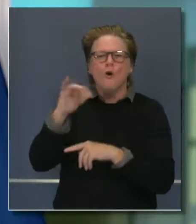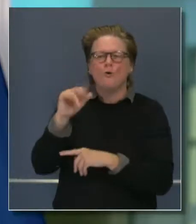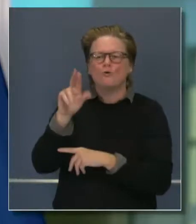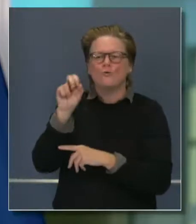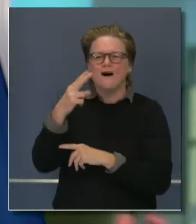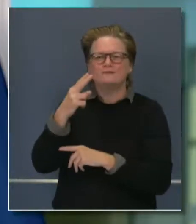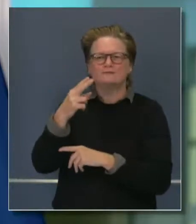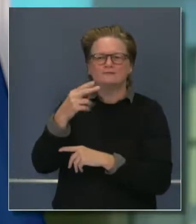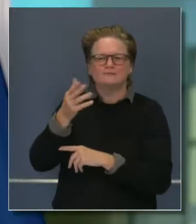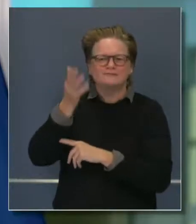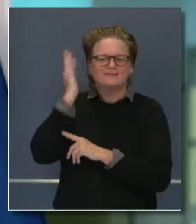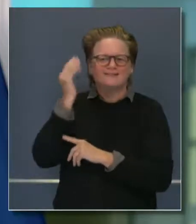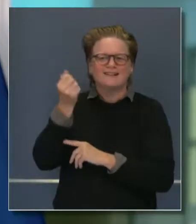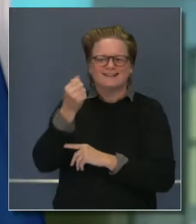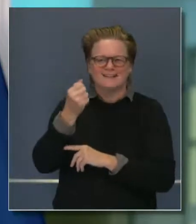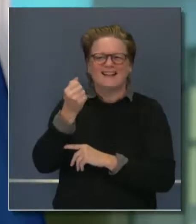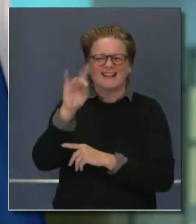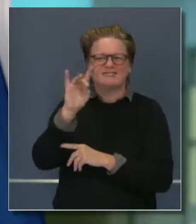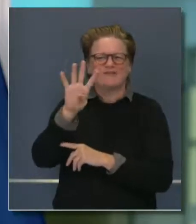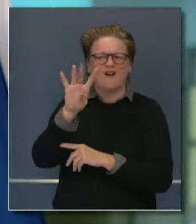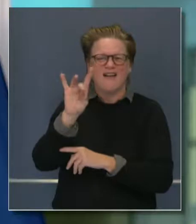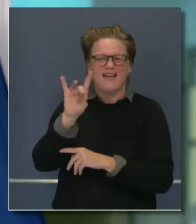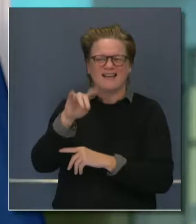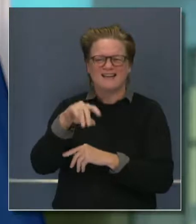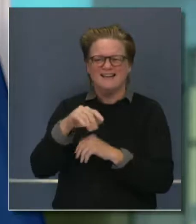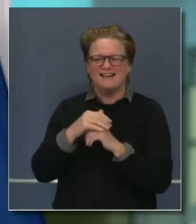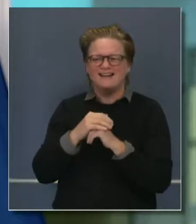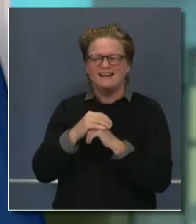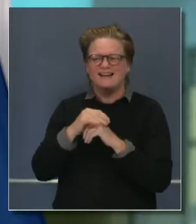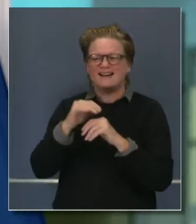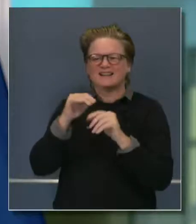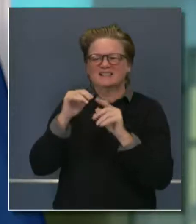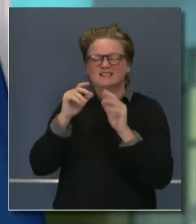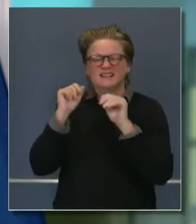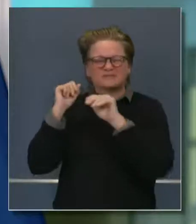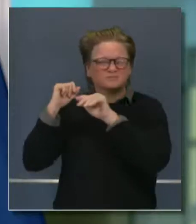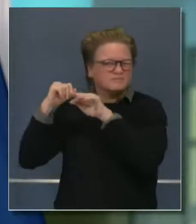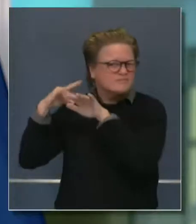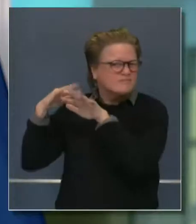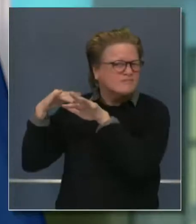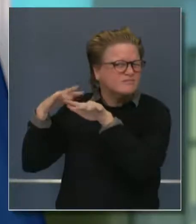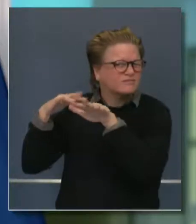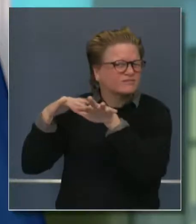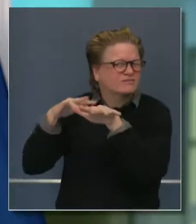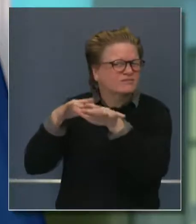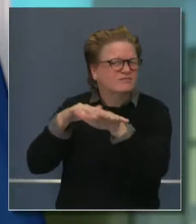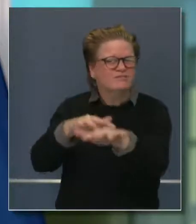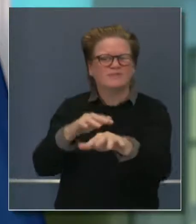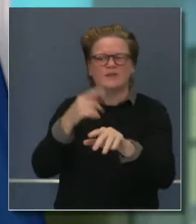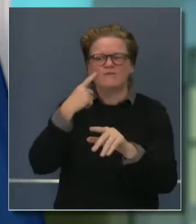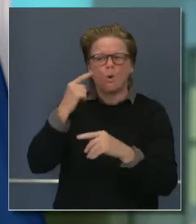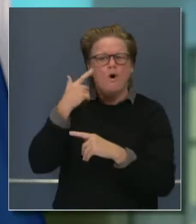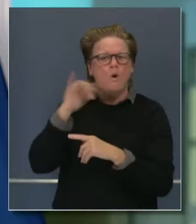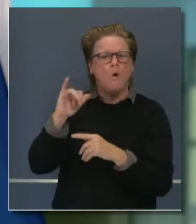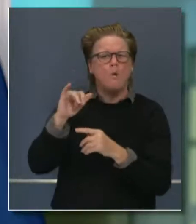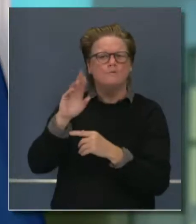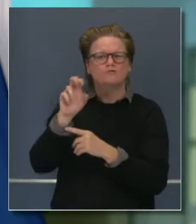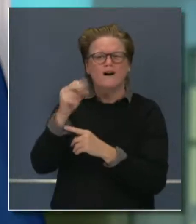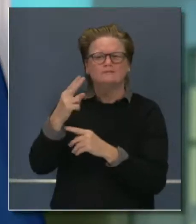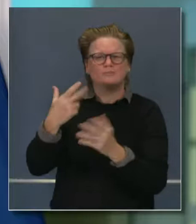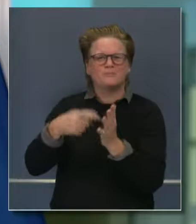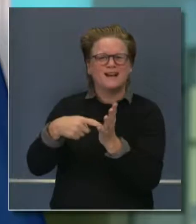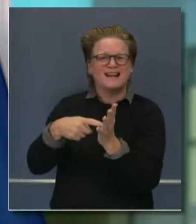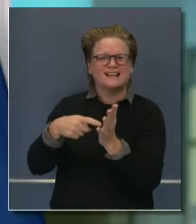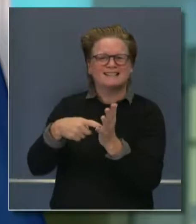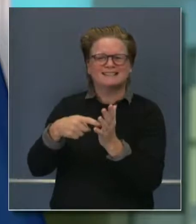just thousands of Californians, and now the talent that has come here for riches and new beginnings